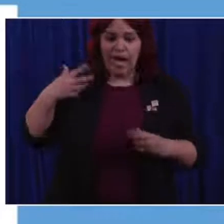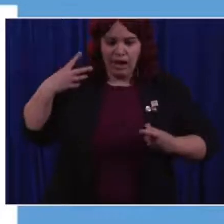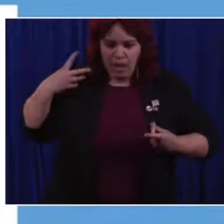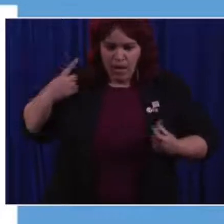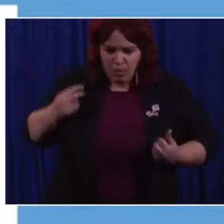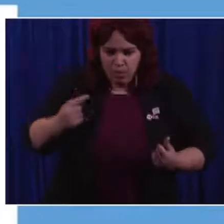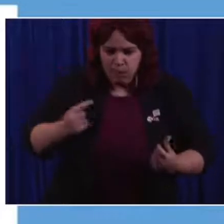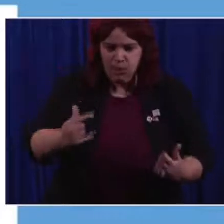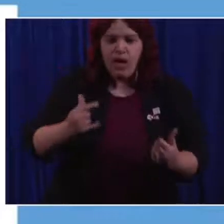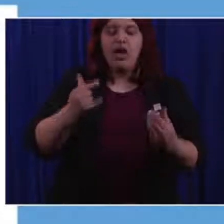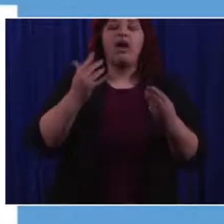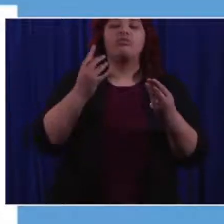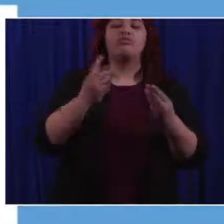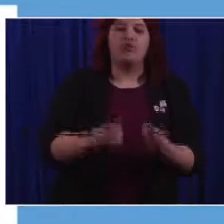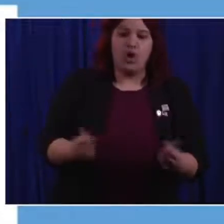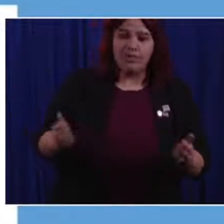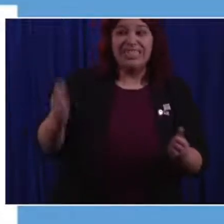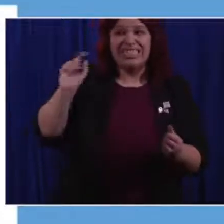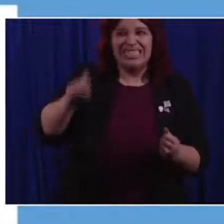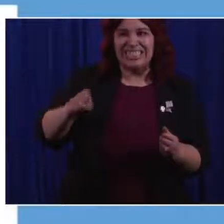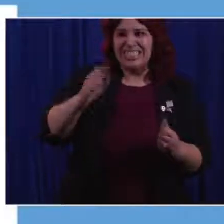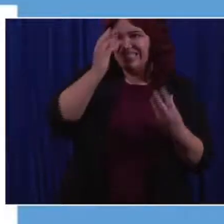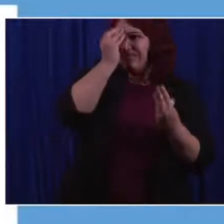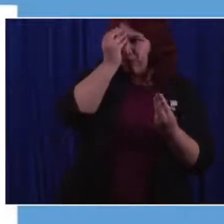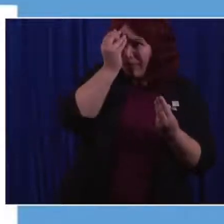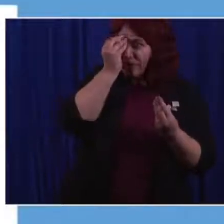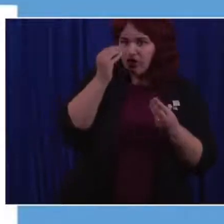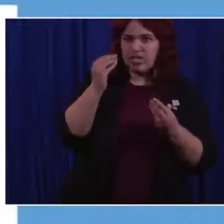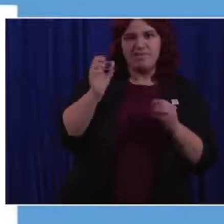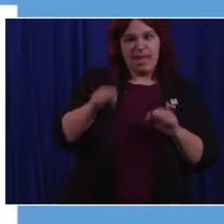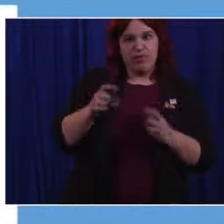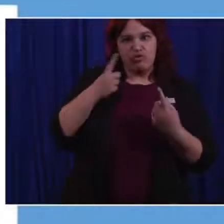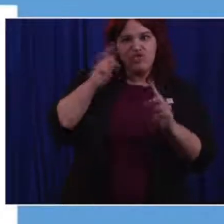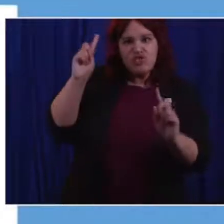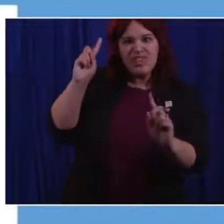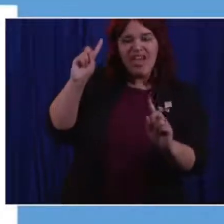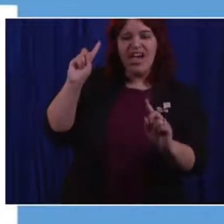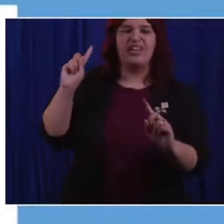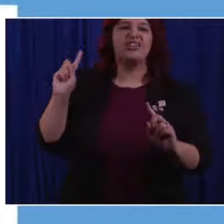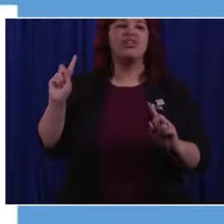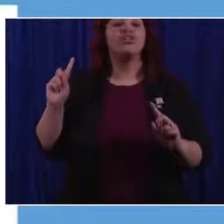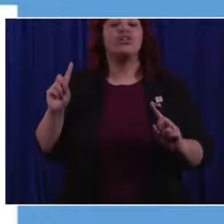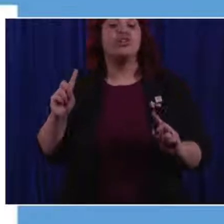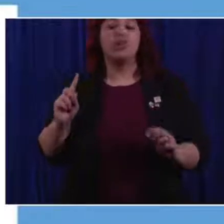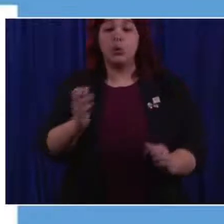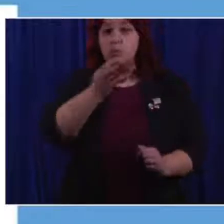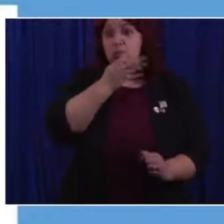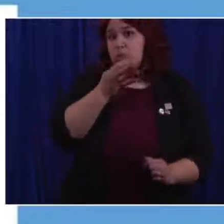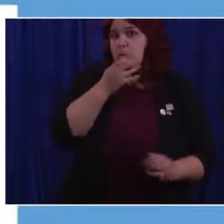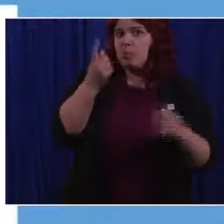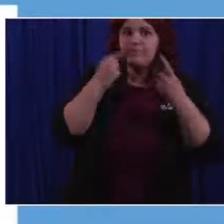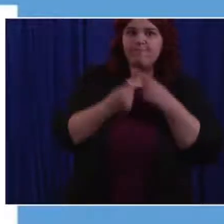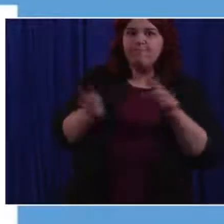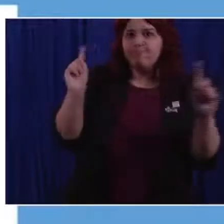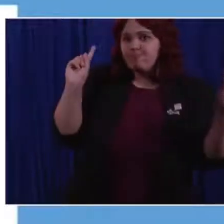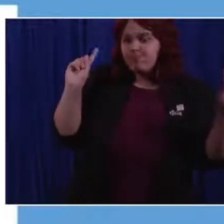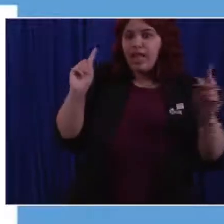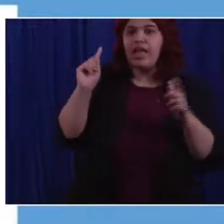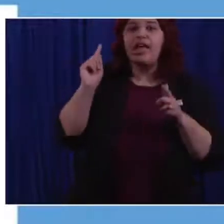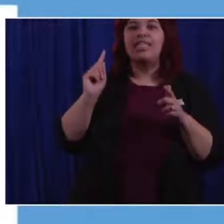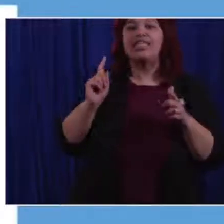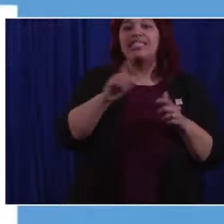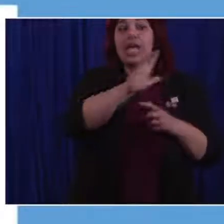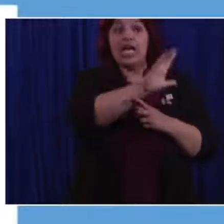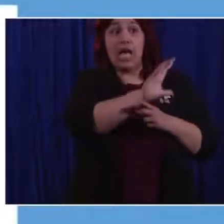that. We are shortly going to make some announcements about partnerships with some very well-known big data companies that are going to help